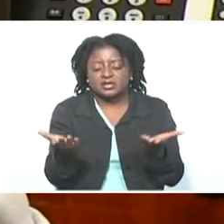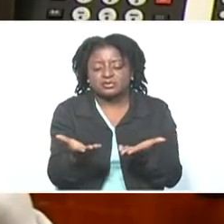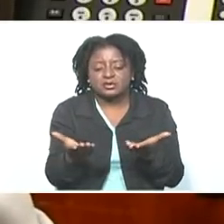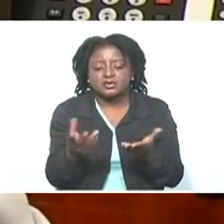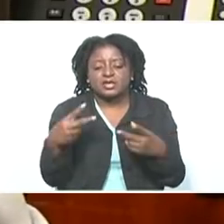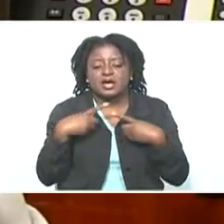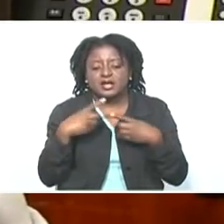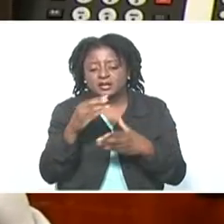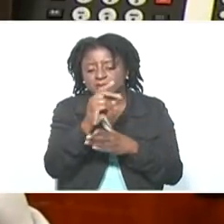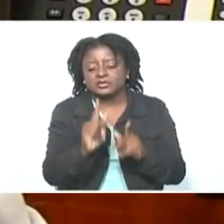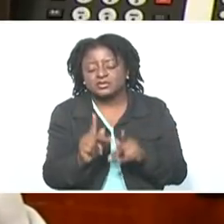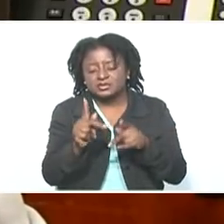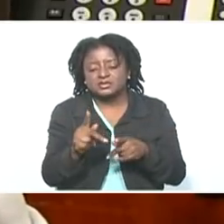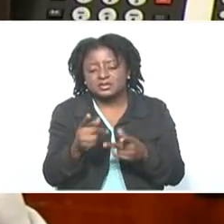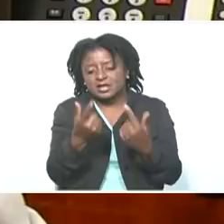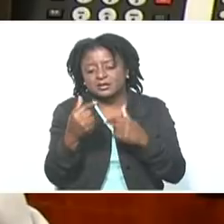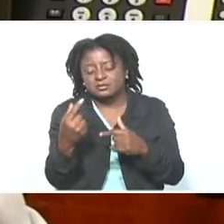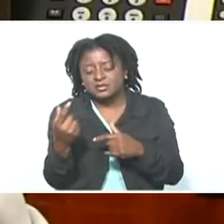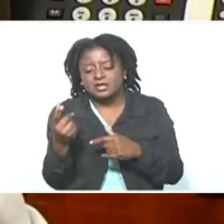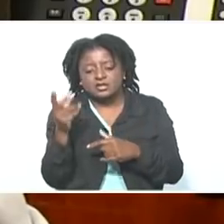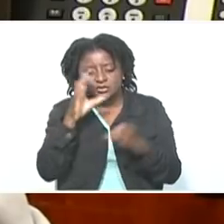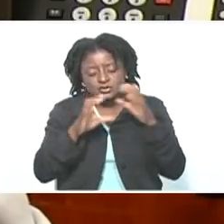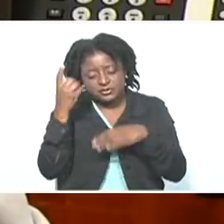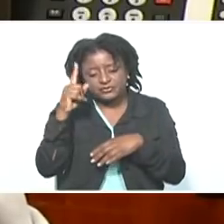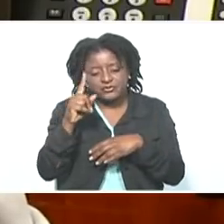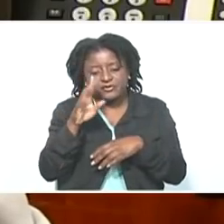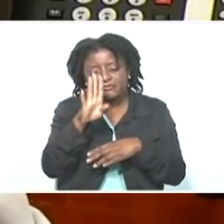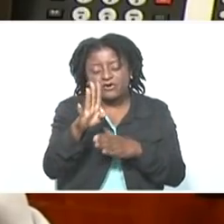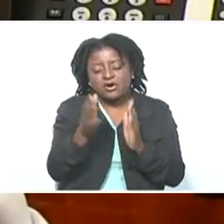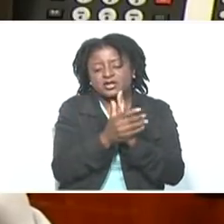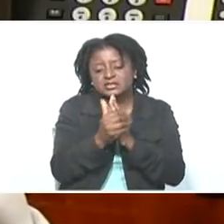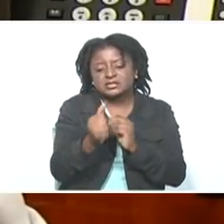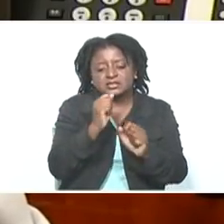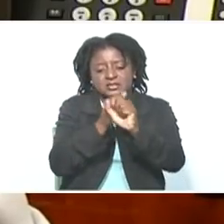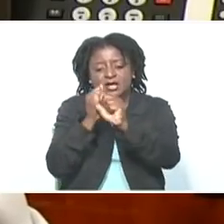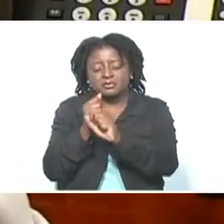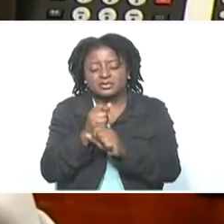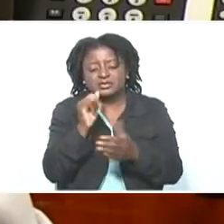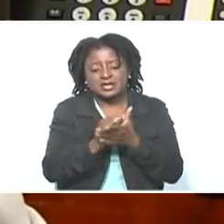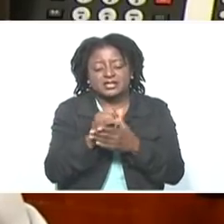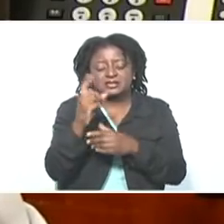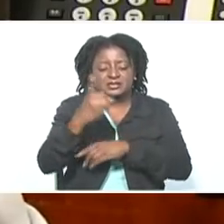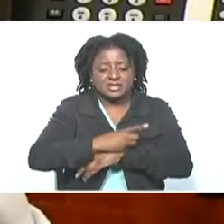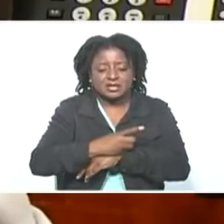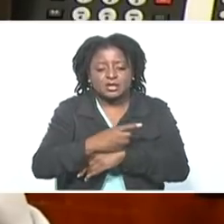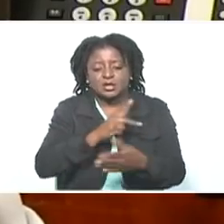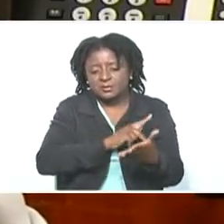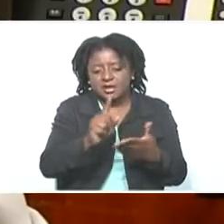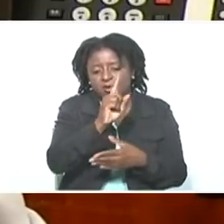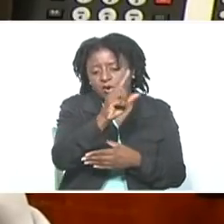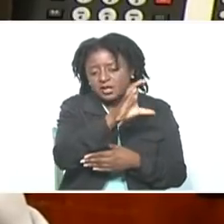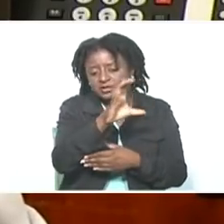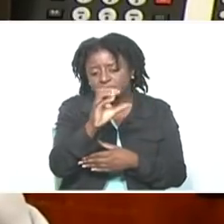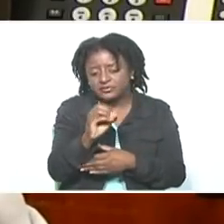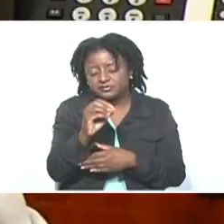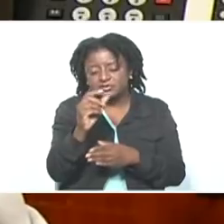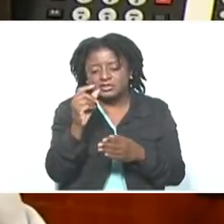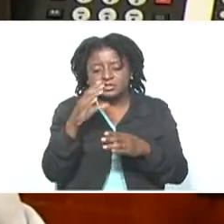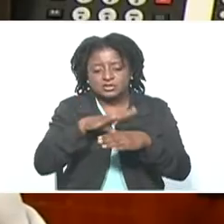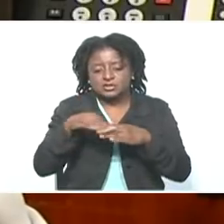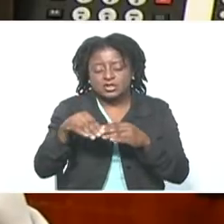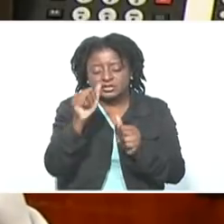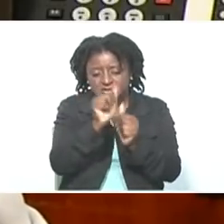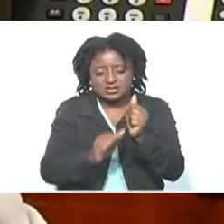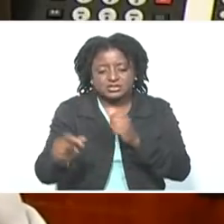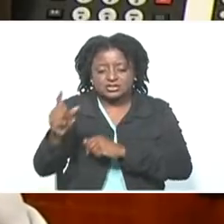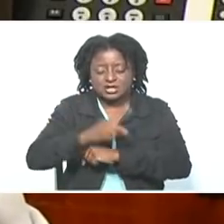down and said he was looking for 4 skilled carpenters that day. He's willing to pay $150 a day for a skilled carpenter, but we just don't